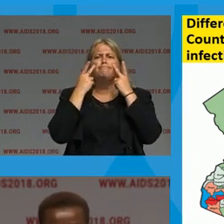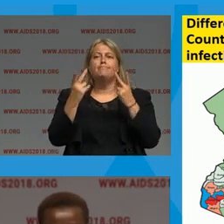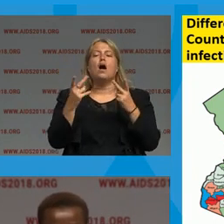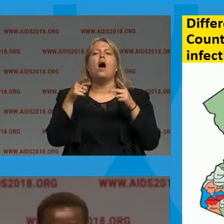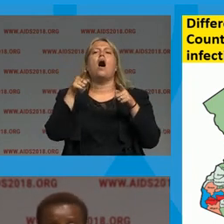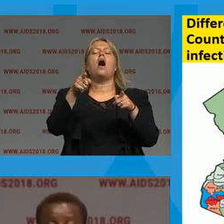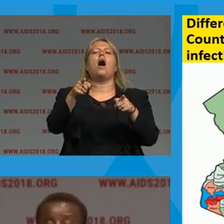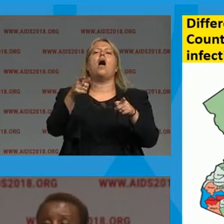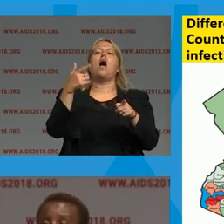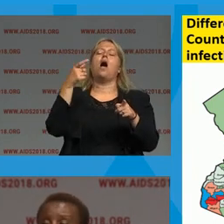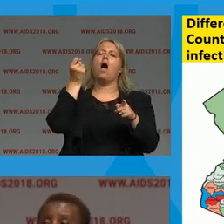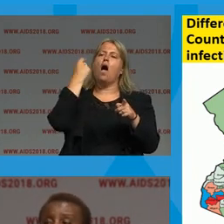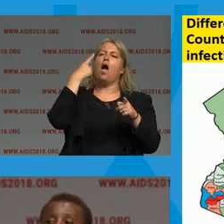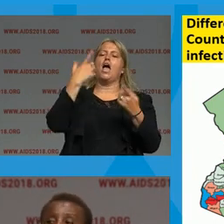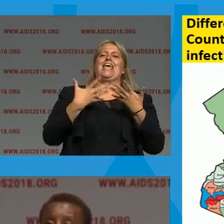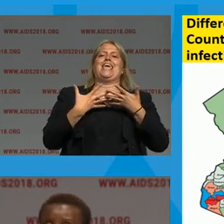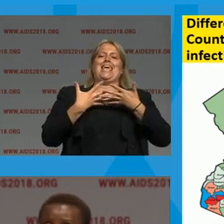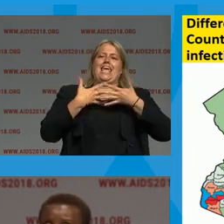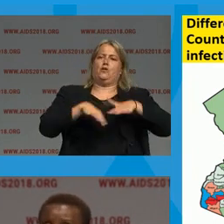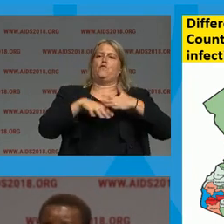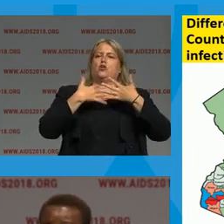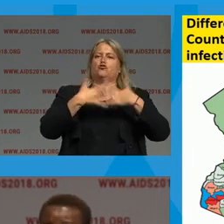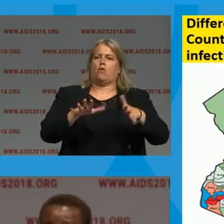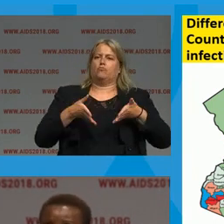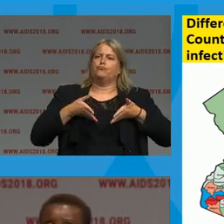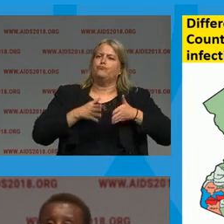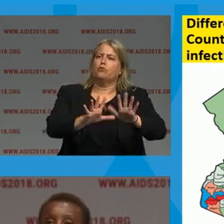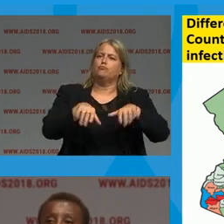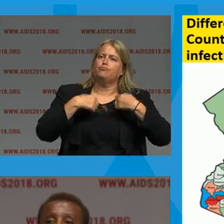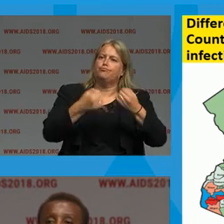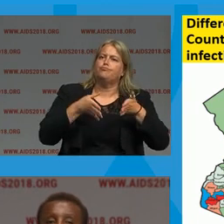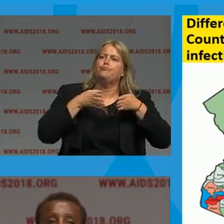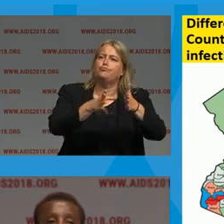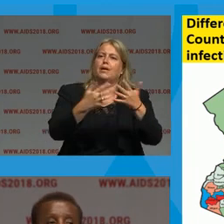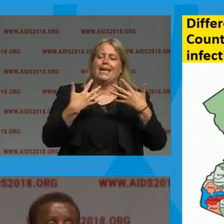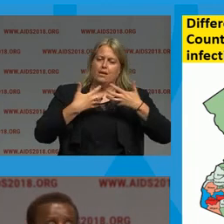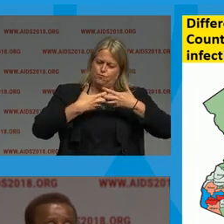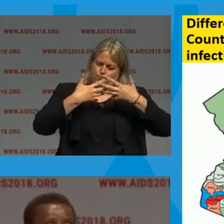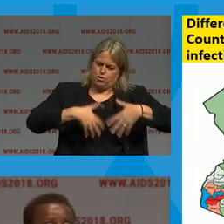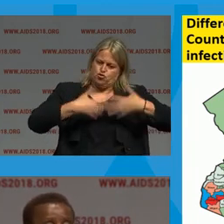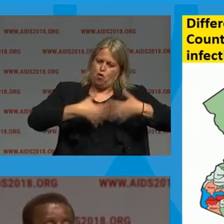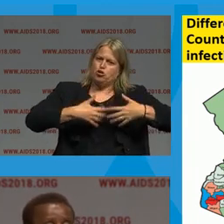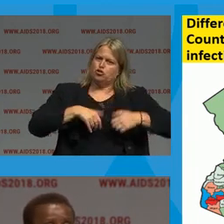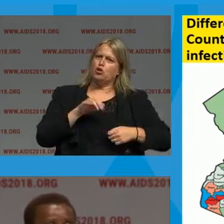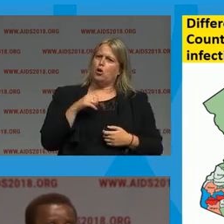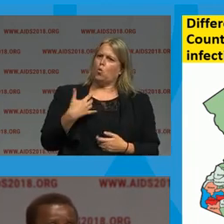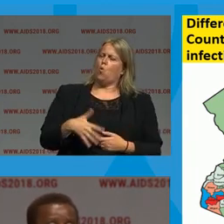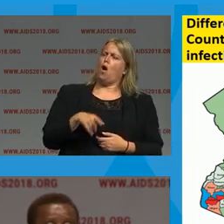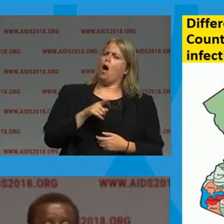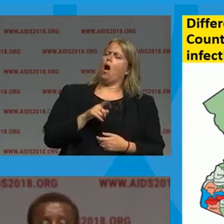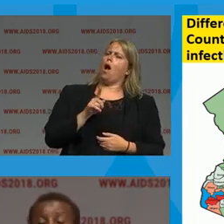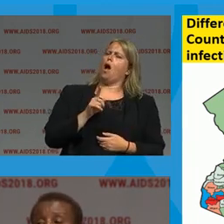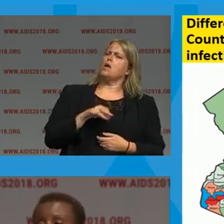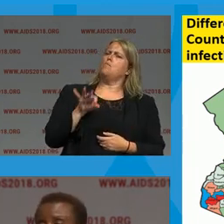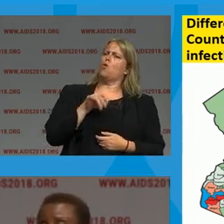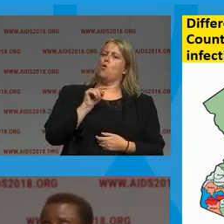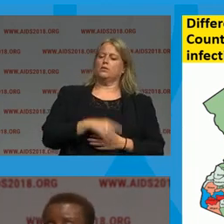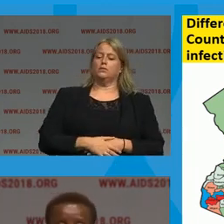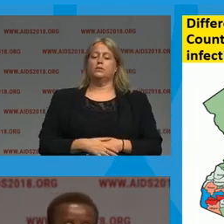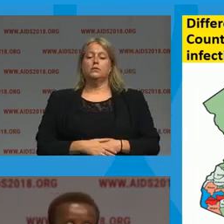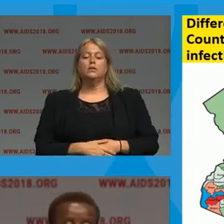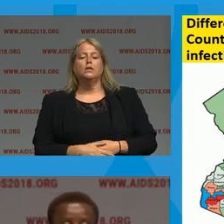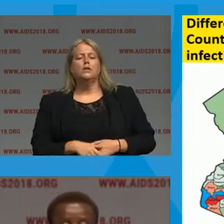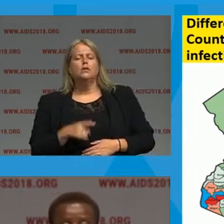infrastructure was a significant factor in the numbers of new infections across the counties. When we did heat maps